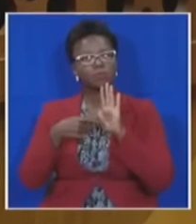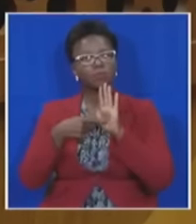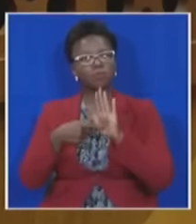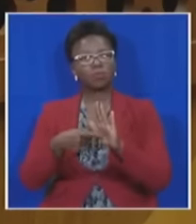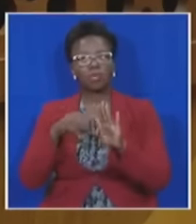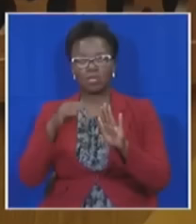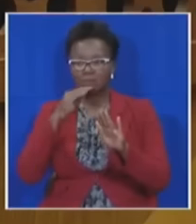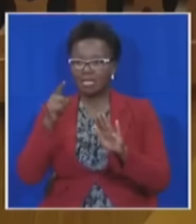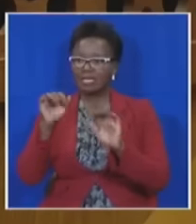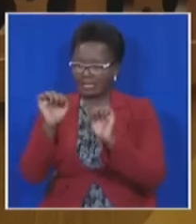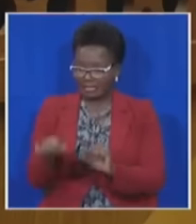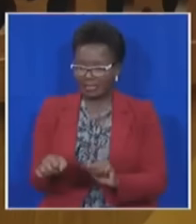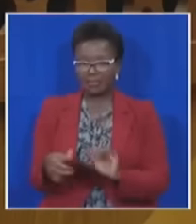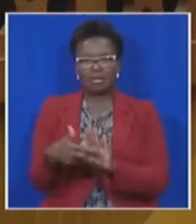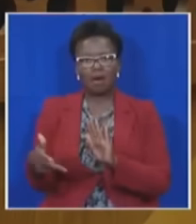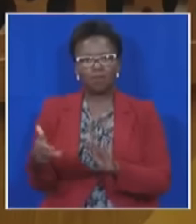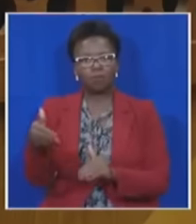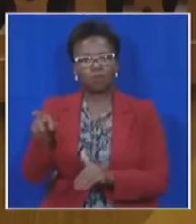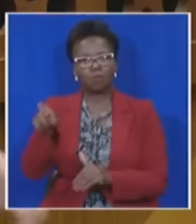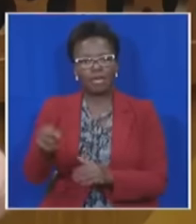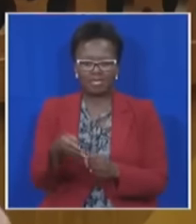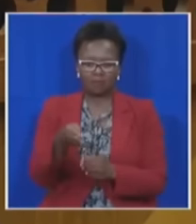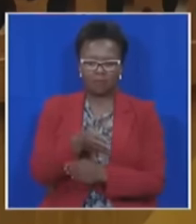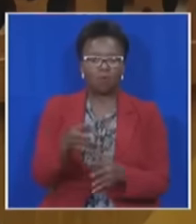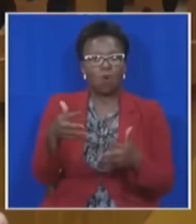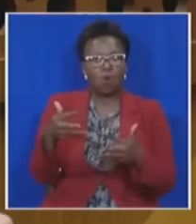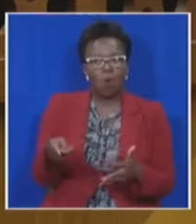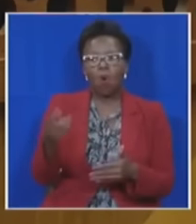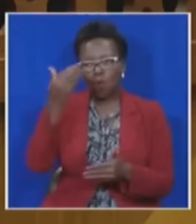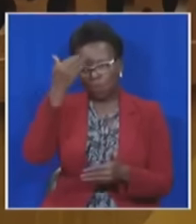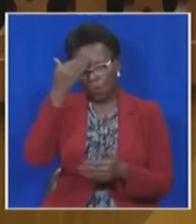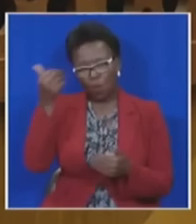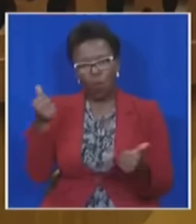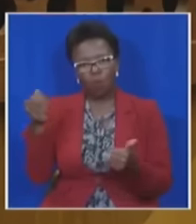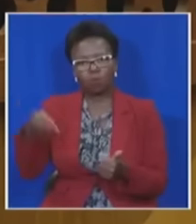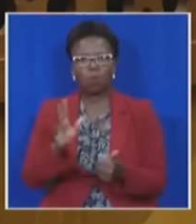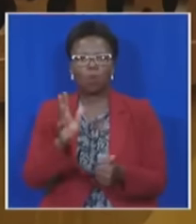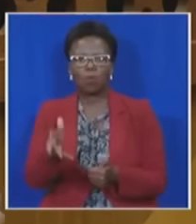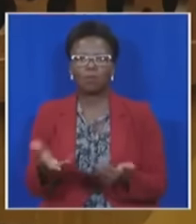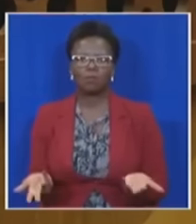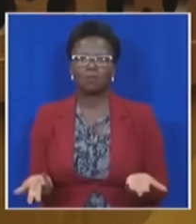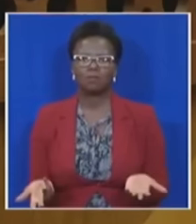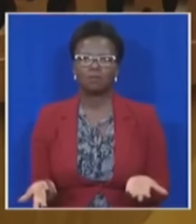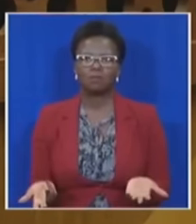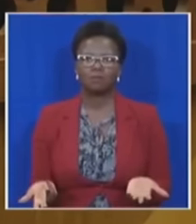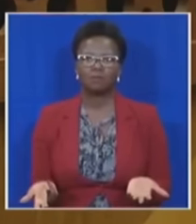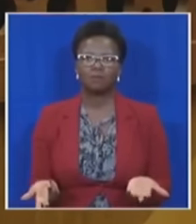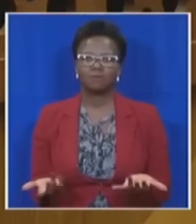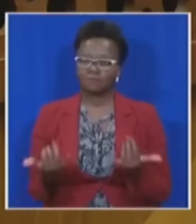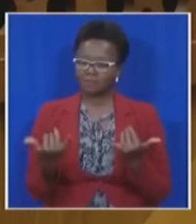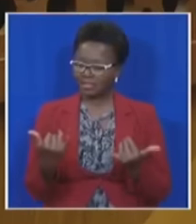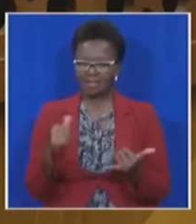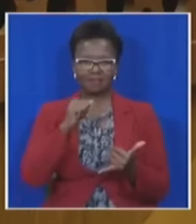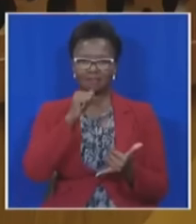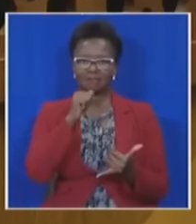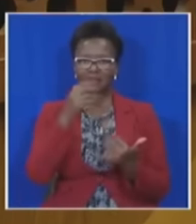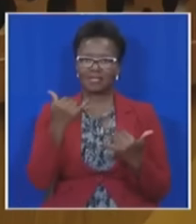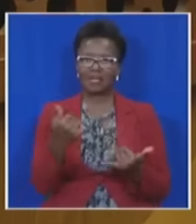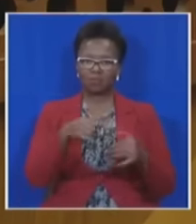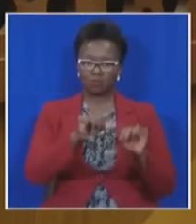gave her authority for their presence beforehand or knew about their presence beforehand. And this is despite the fact that both